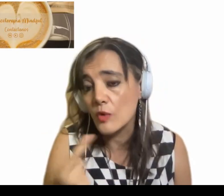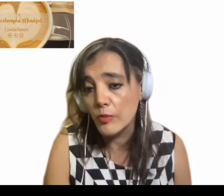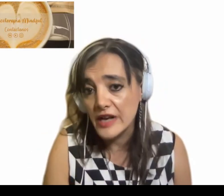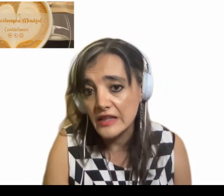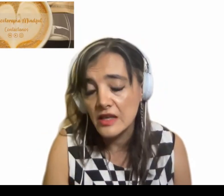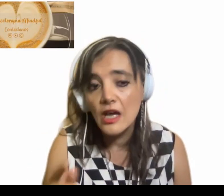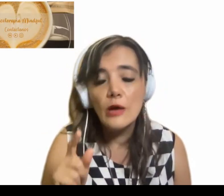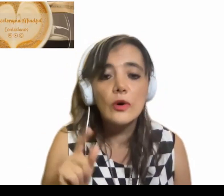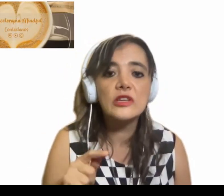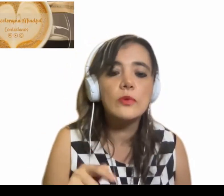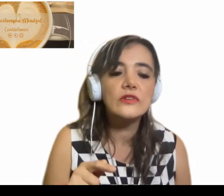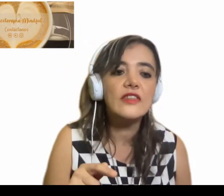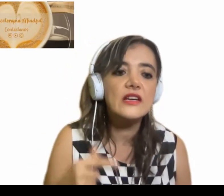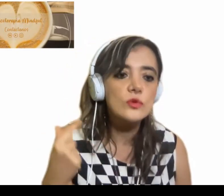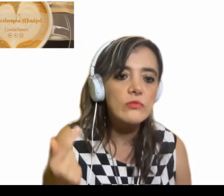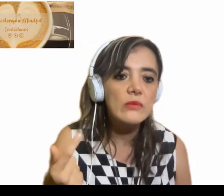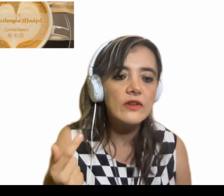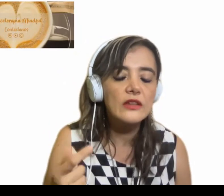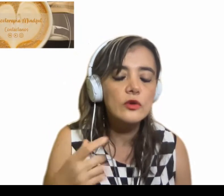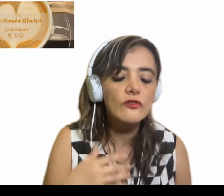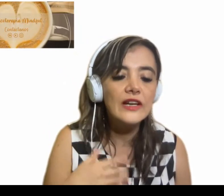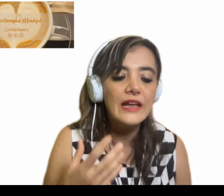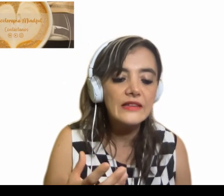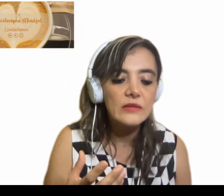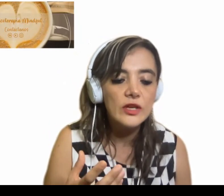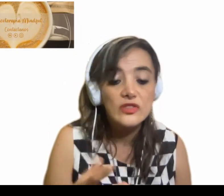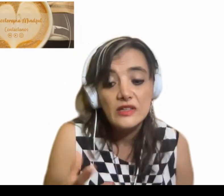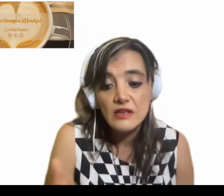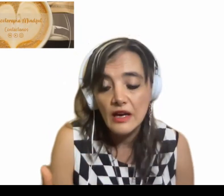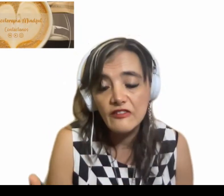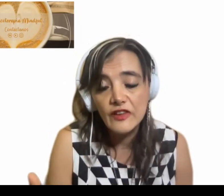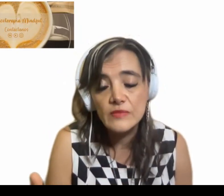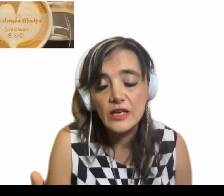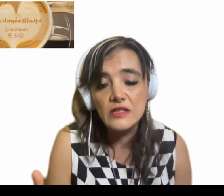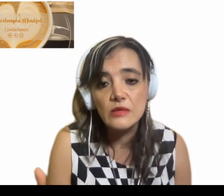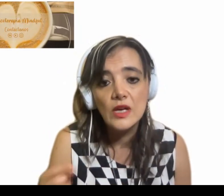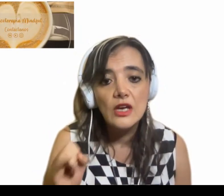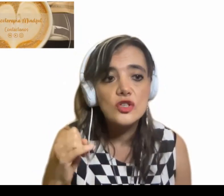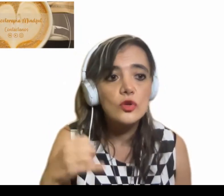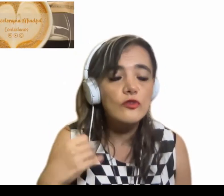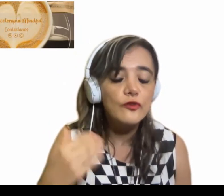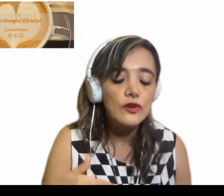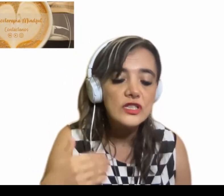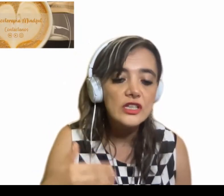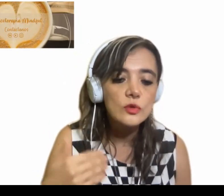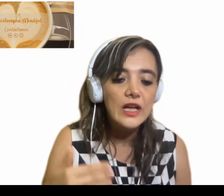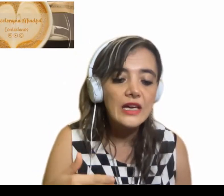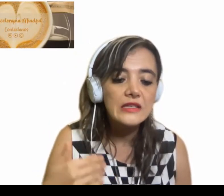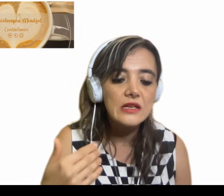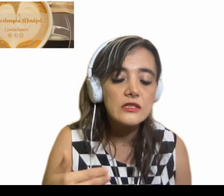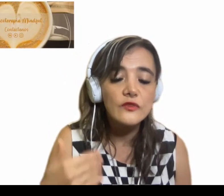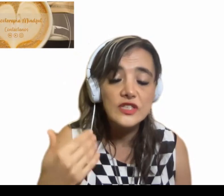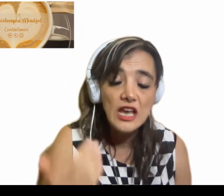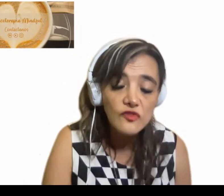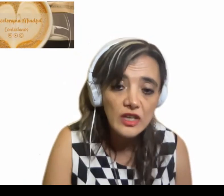that happens overnight, but the important thing is to remember that you're feeling like that because it's a defense mechanism. So you first need to